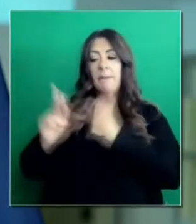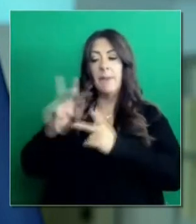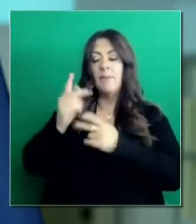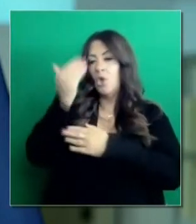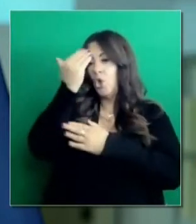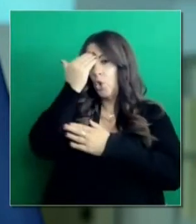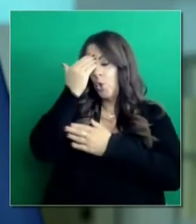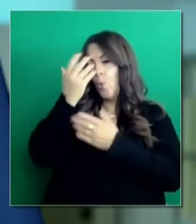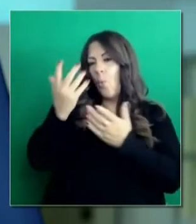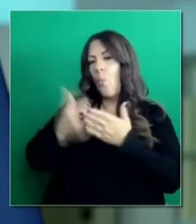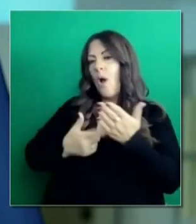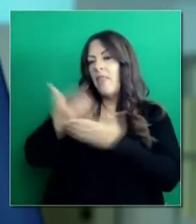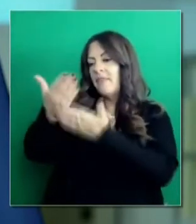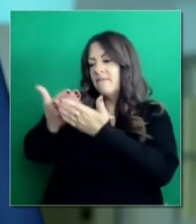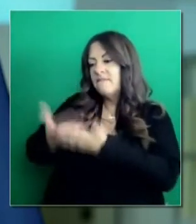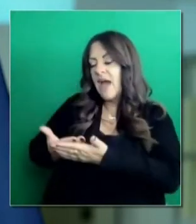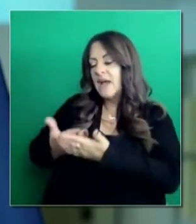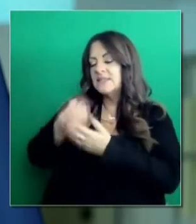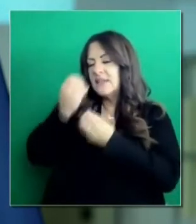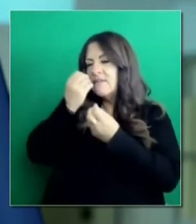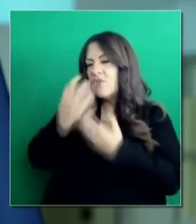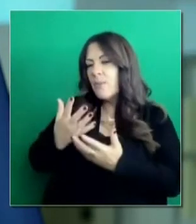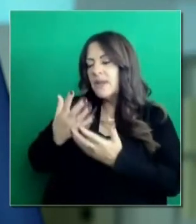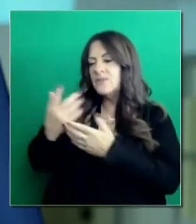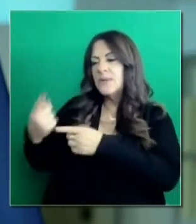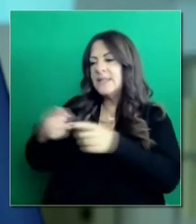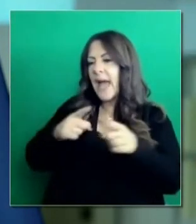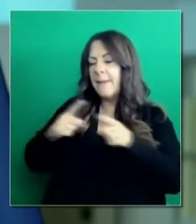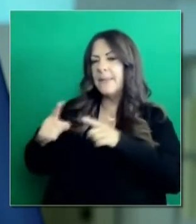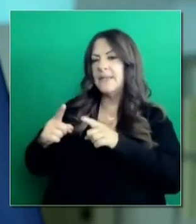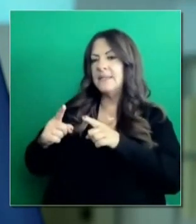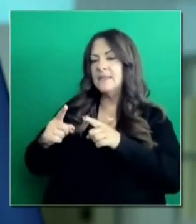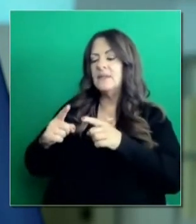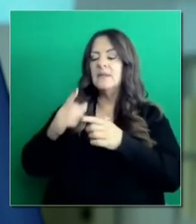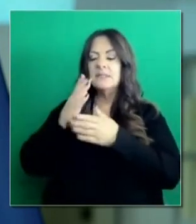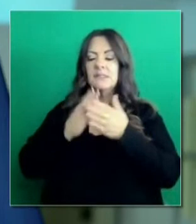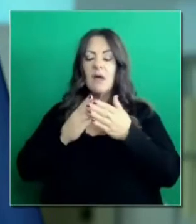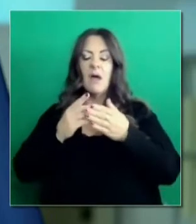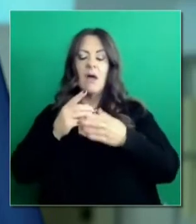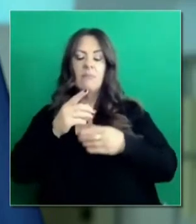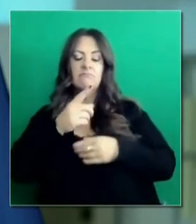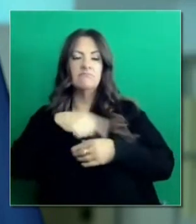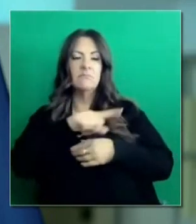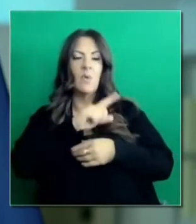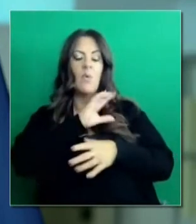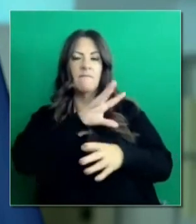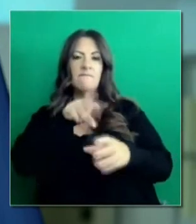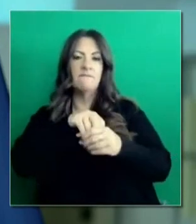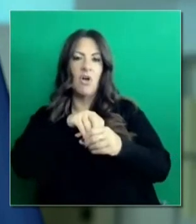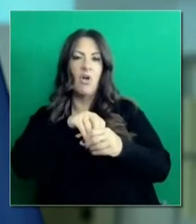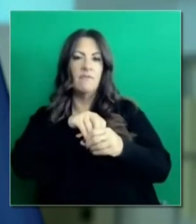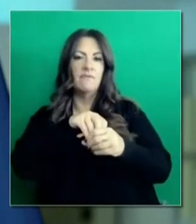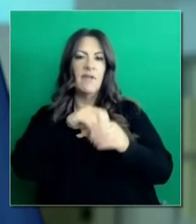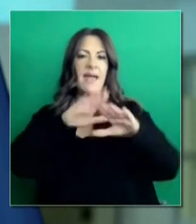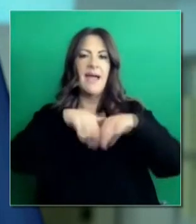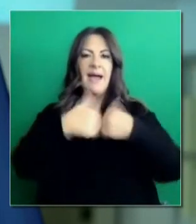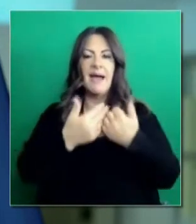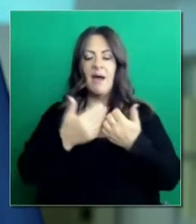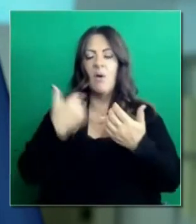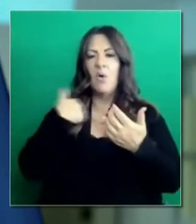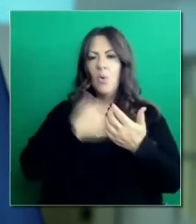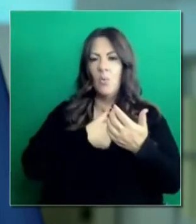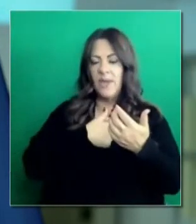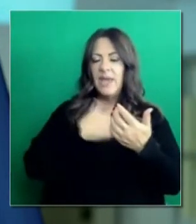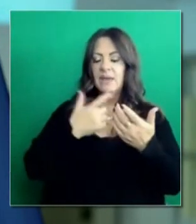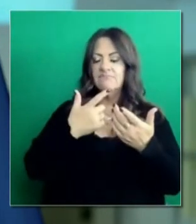very directly engaged in the adjudication of these facts across the healthcare delivery spectrum up and down